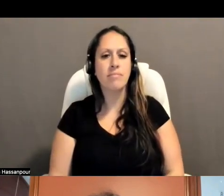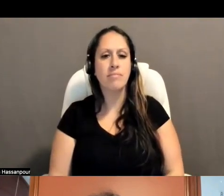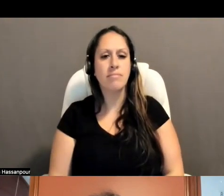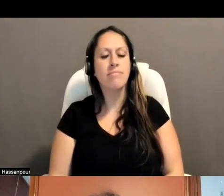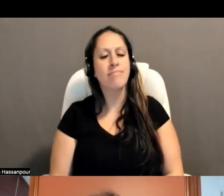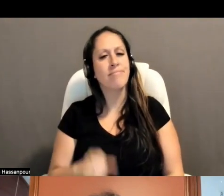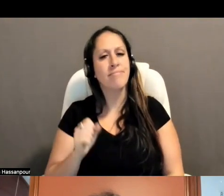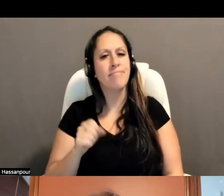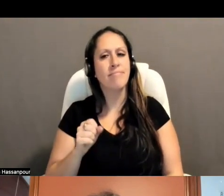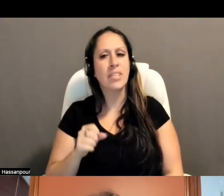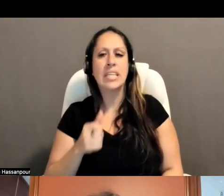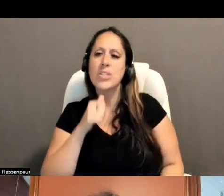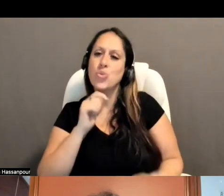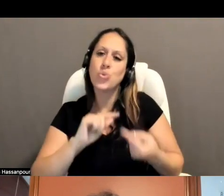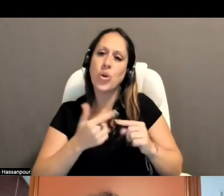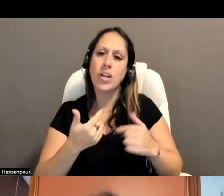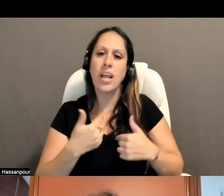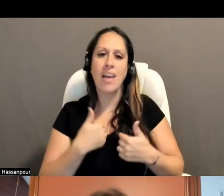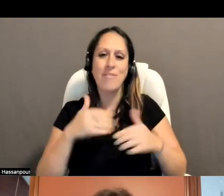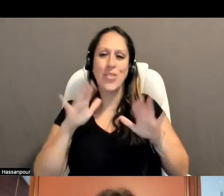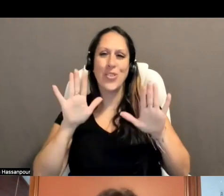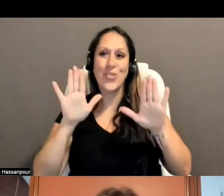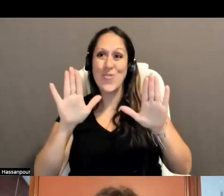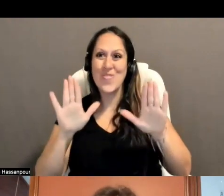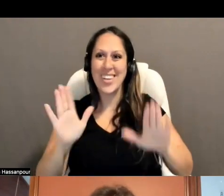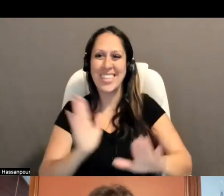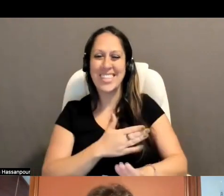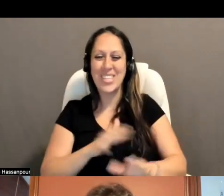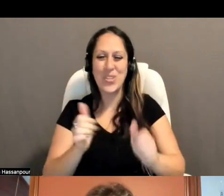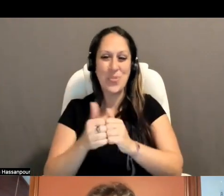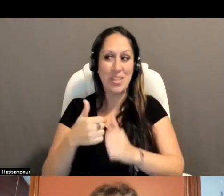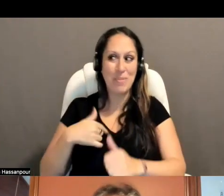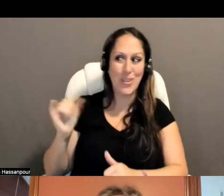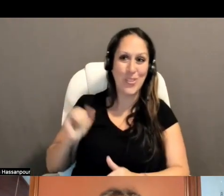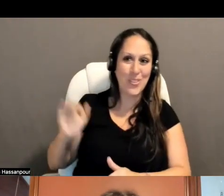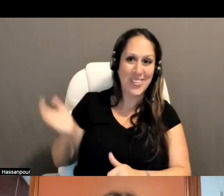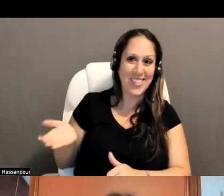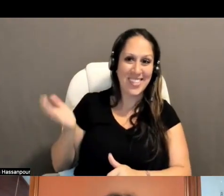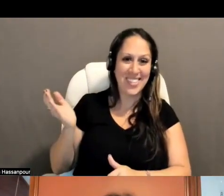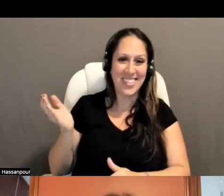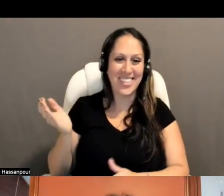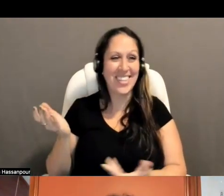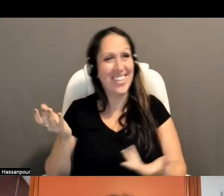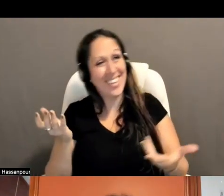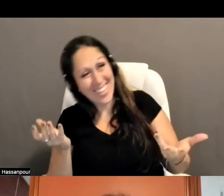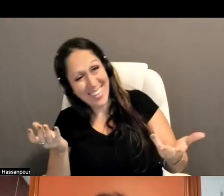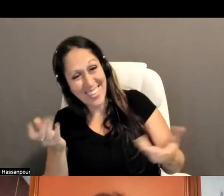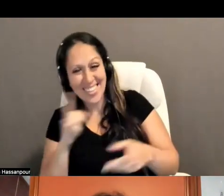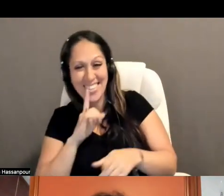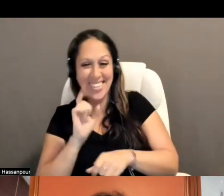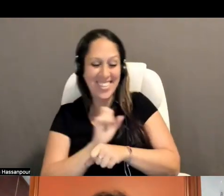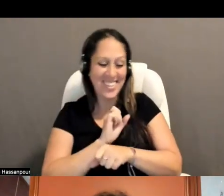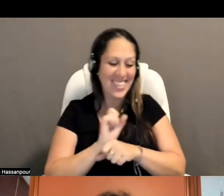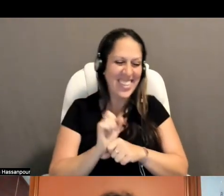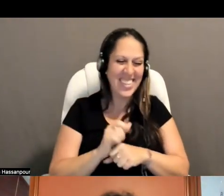Yeah. It doesn't hurt to have a great singer with me too. No, it doesn't.